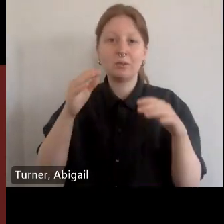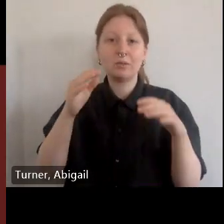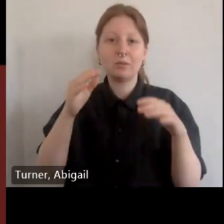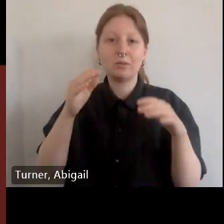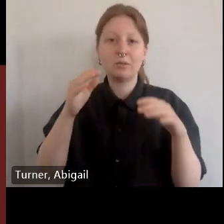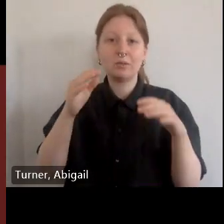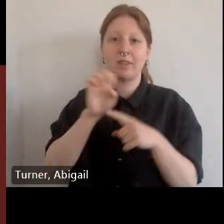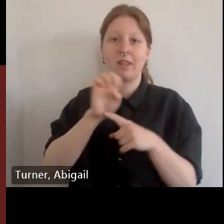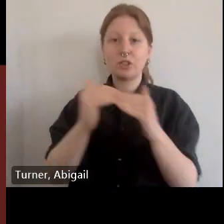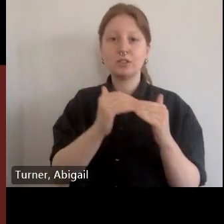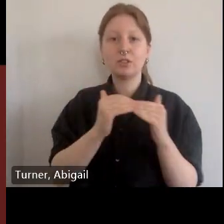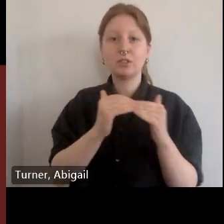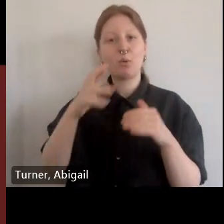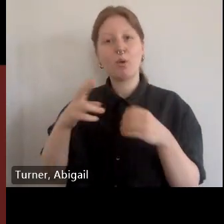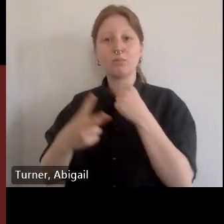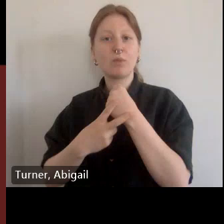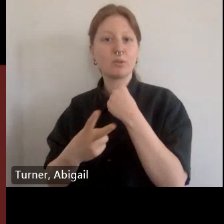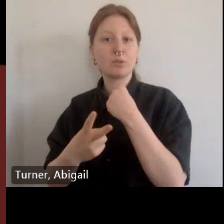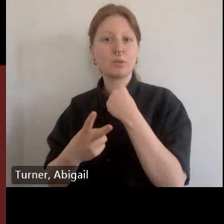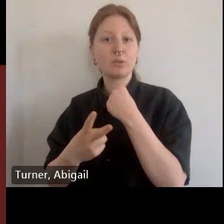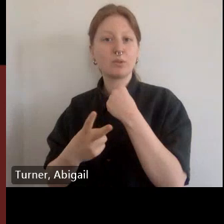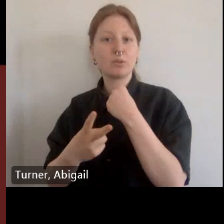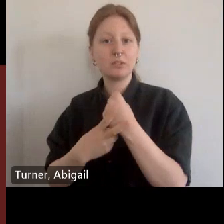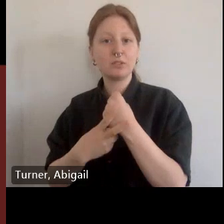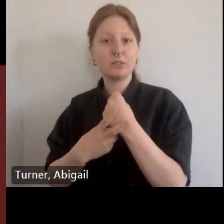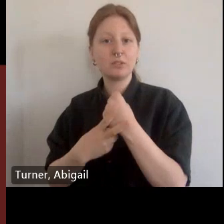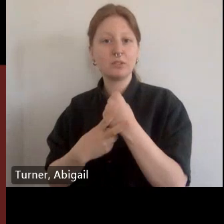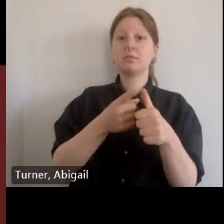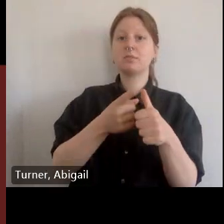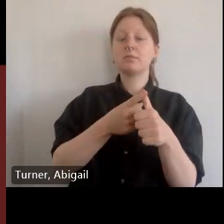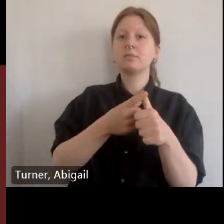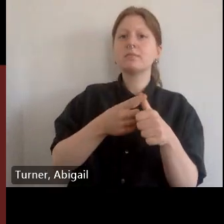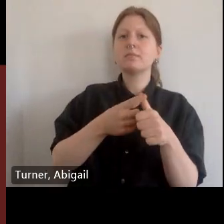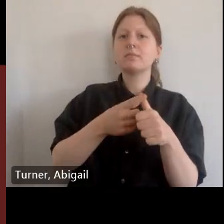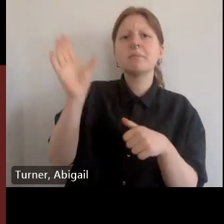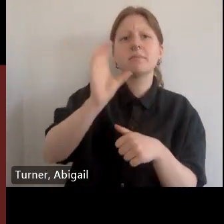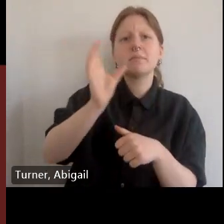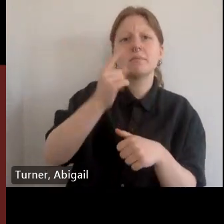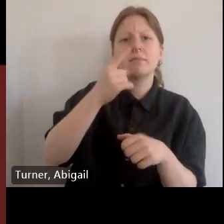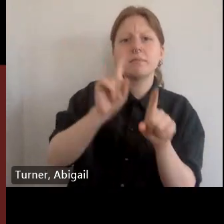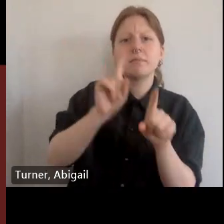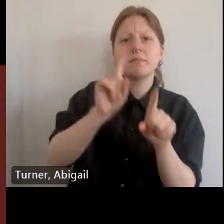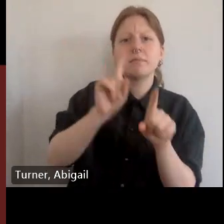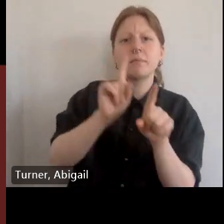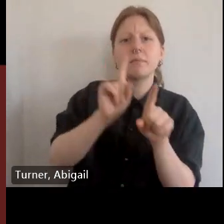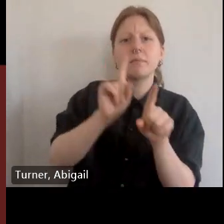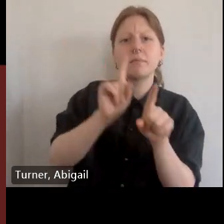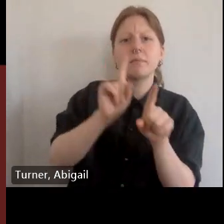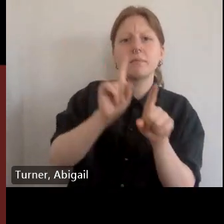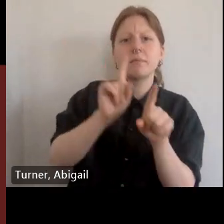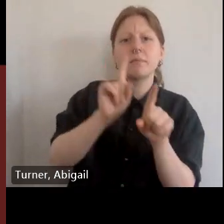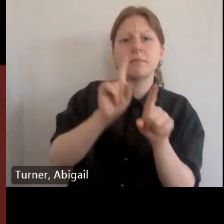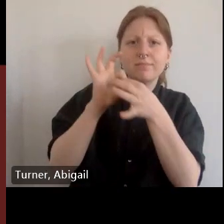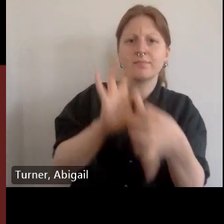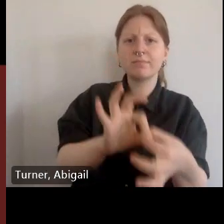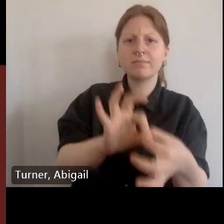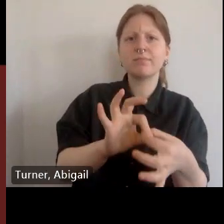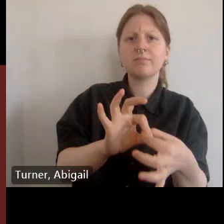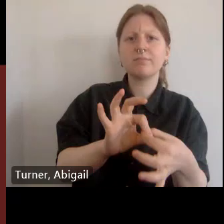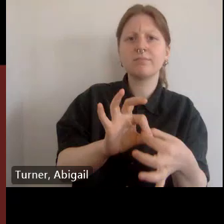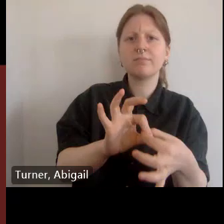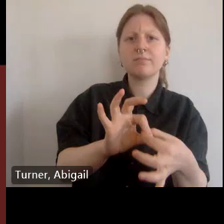conservation. The first would be to seek mentors and to maintain those relationships. I found out when I graduated college,